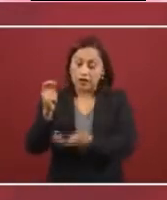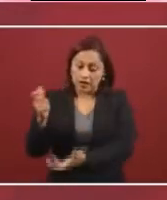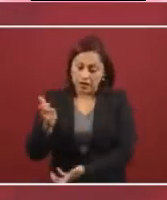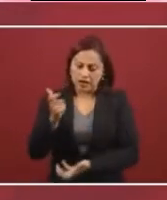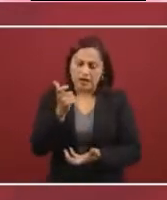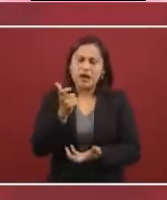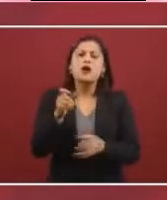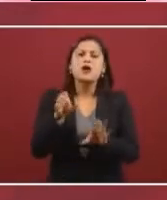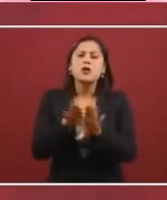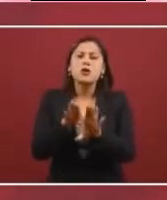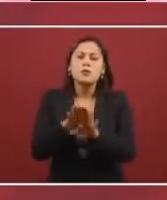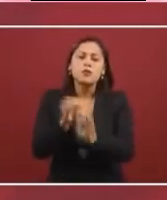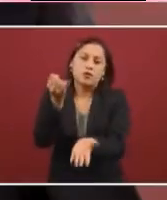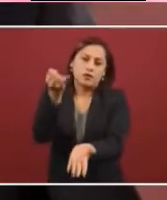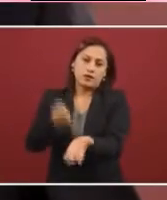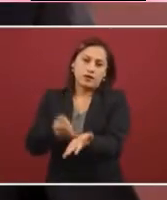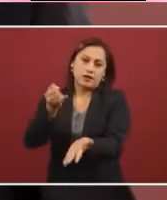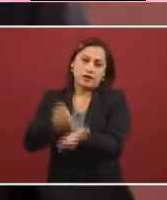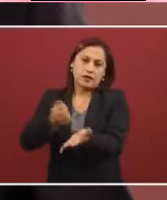that had to do with foreign